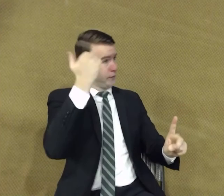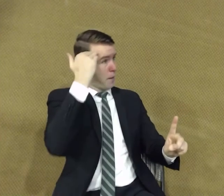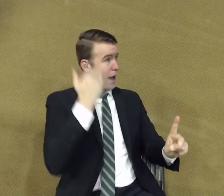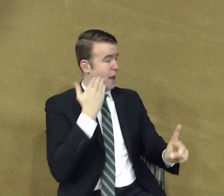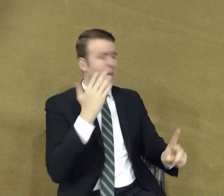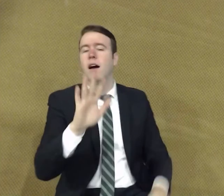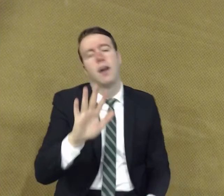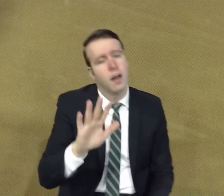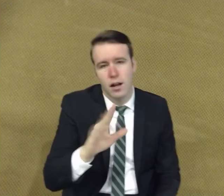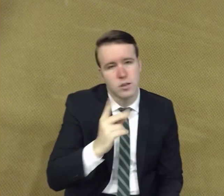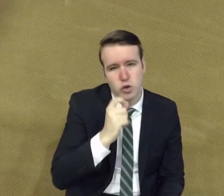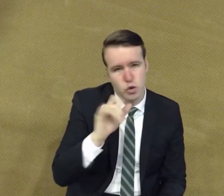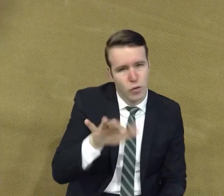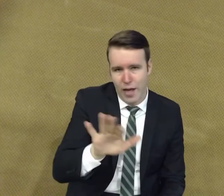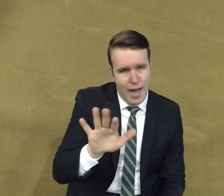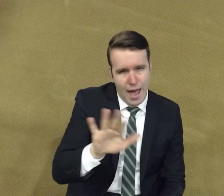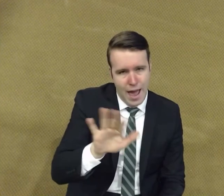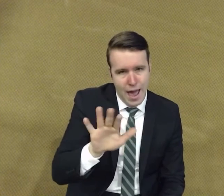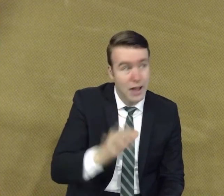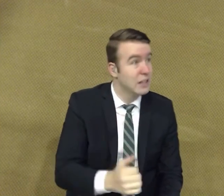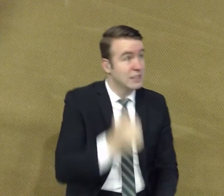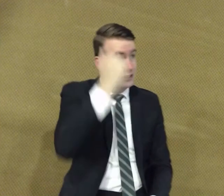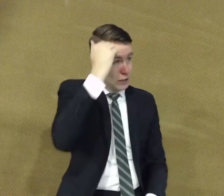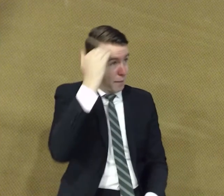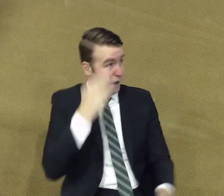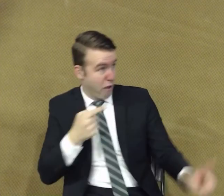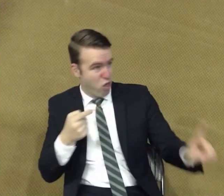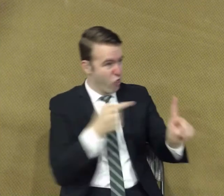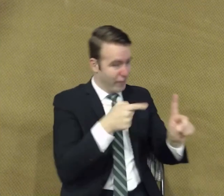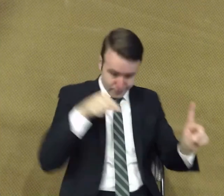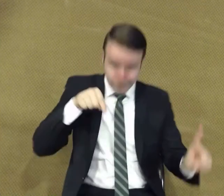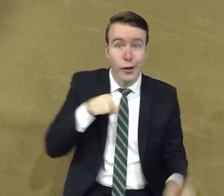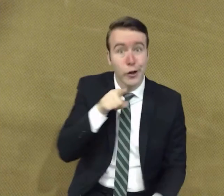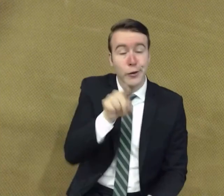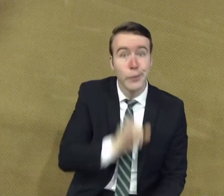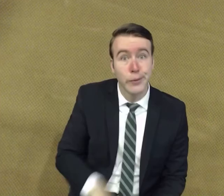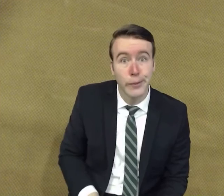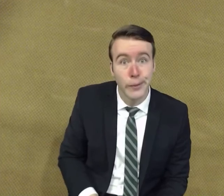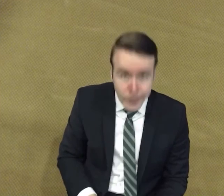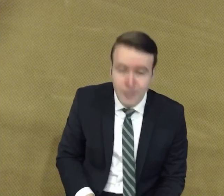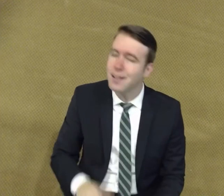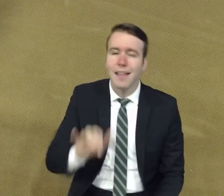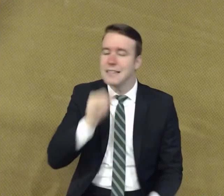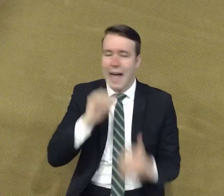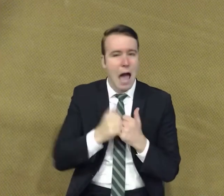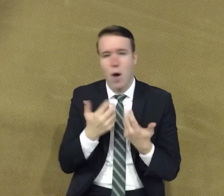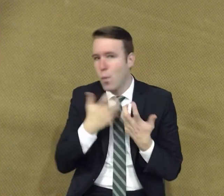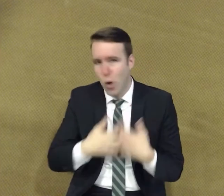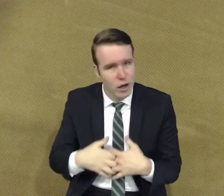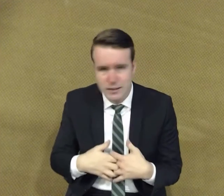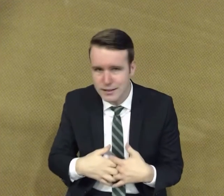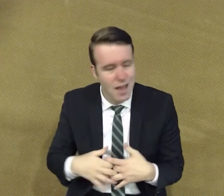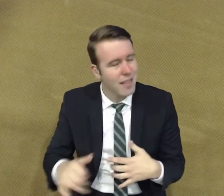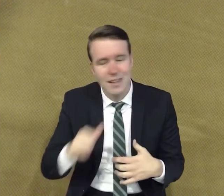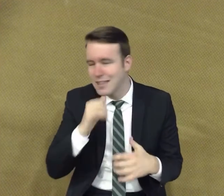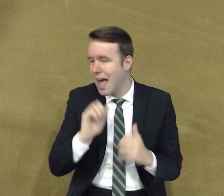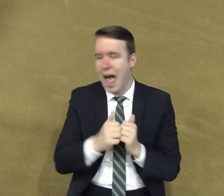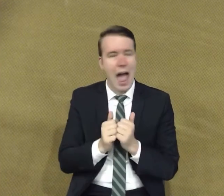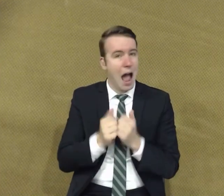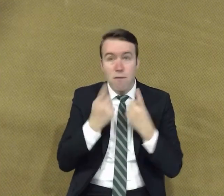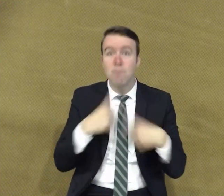you, that, no, you're a dumbhead with him. That's not the way. That's not the way that works. This is not the